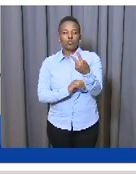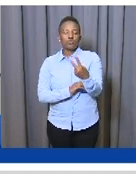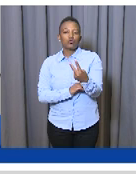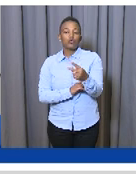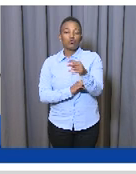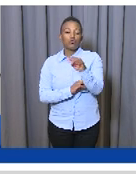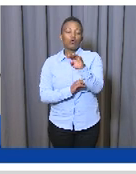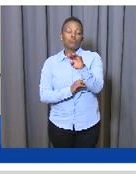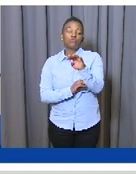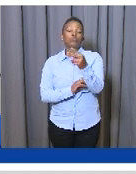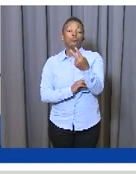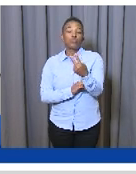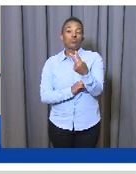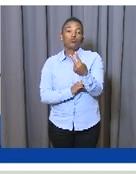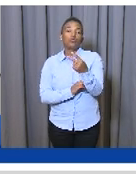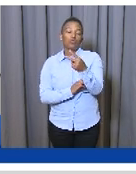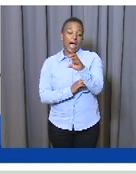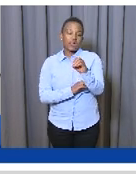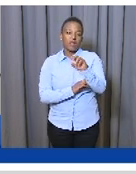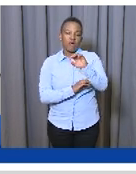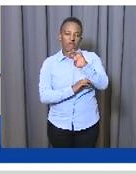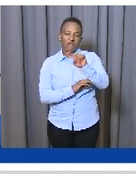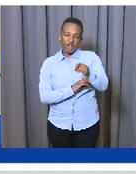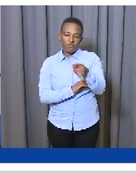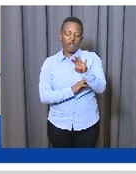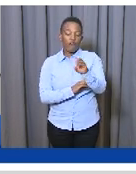240,000 people at the roadblocks and tested